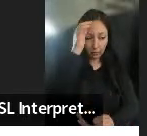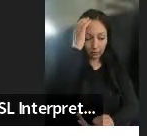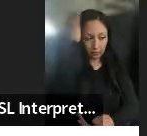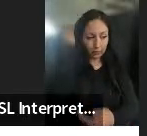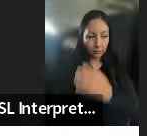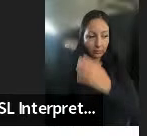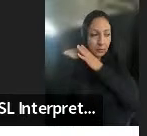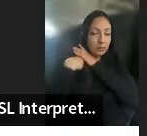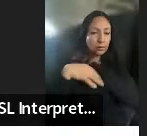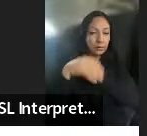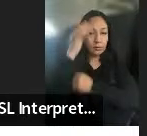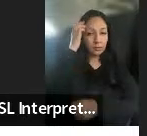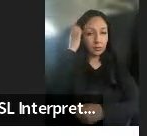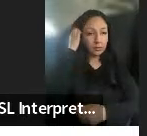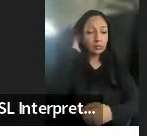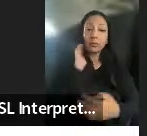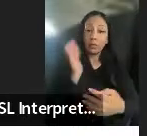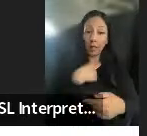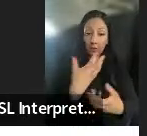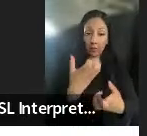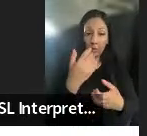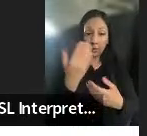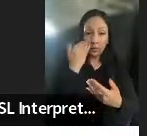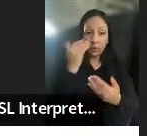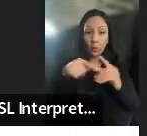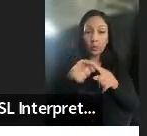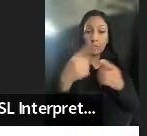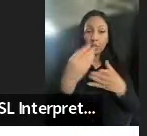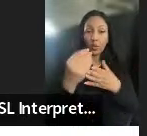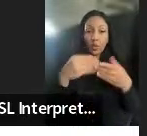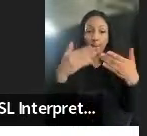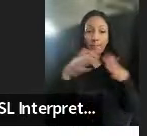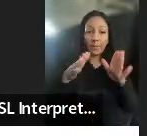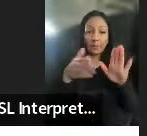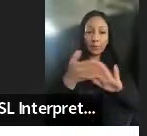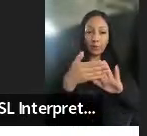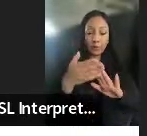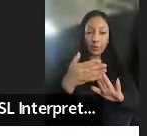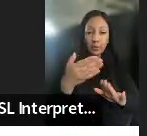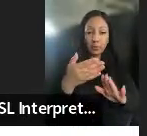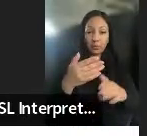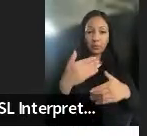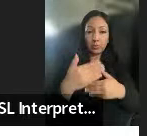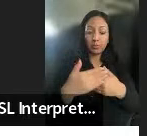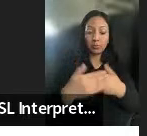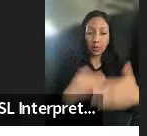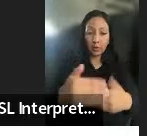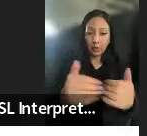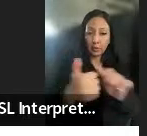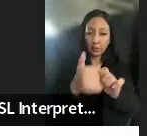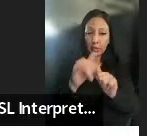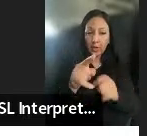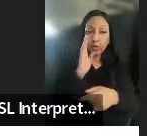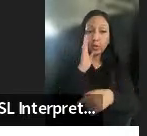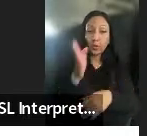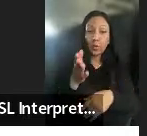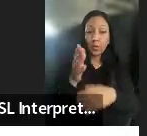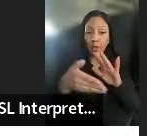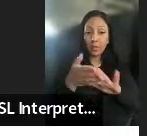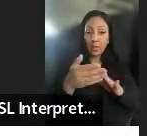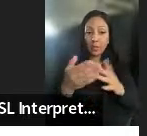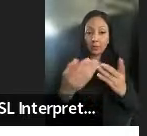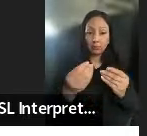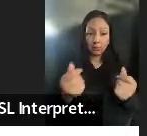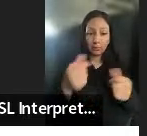I wanted to find out, when you go into the public review process of this, are you going to be conducting